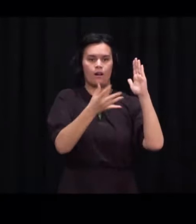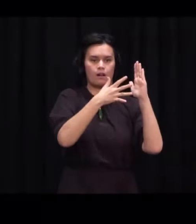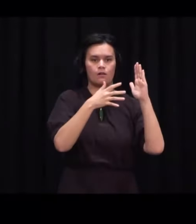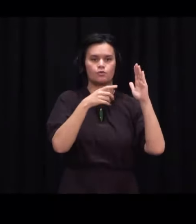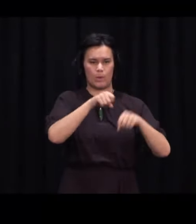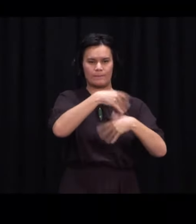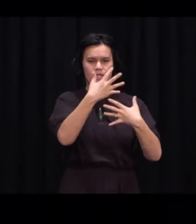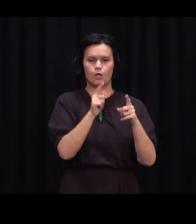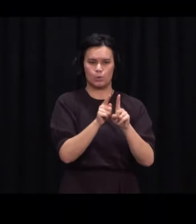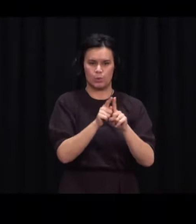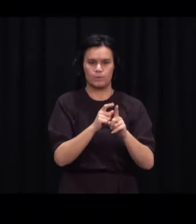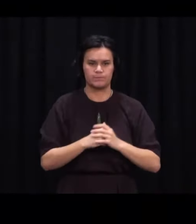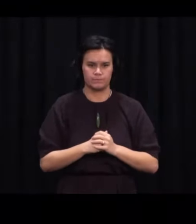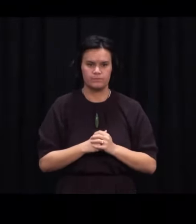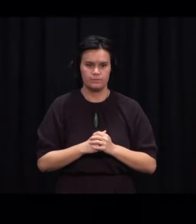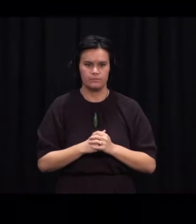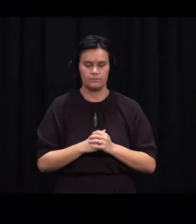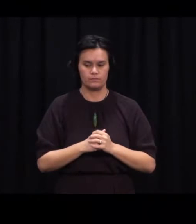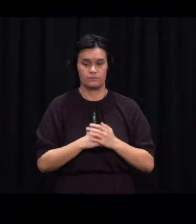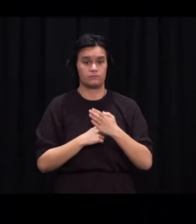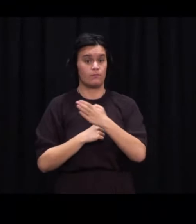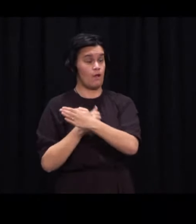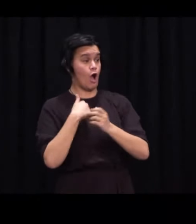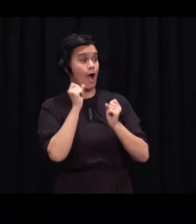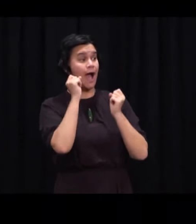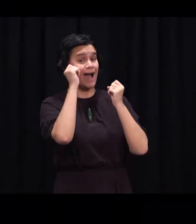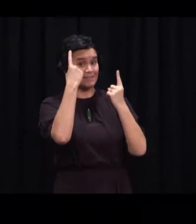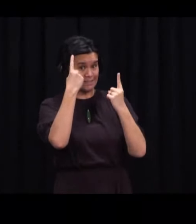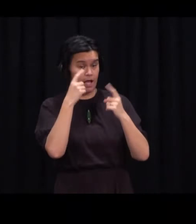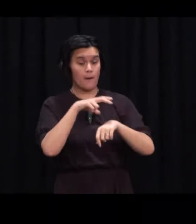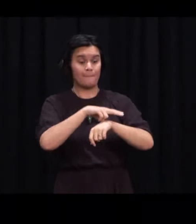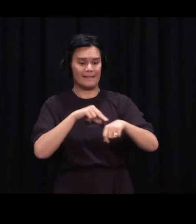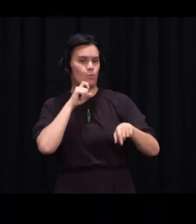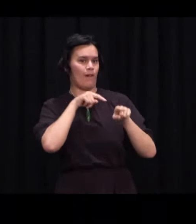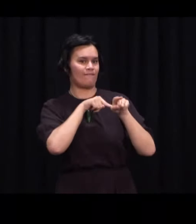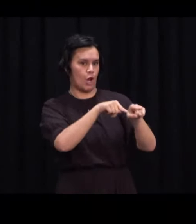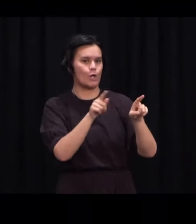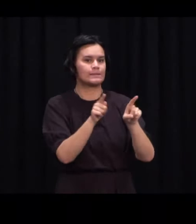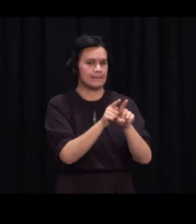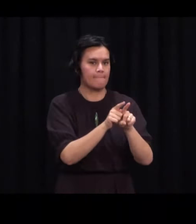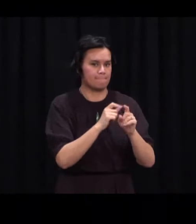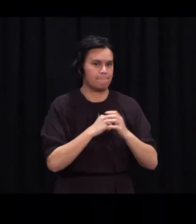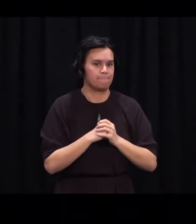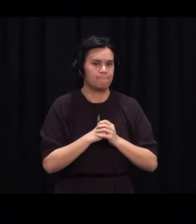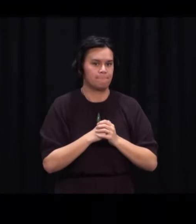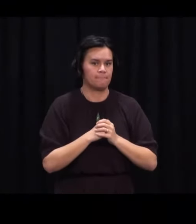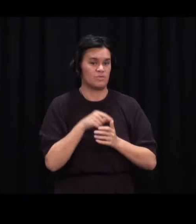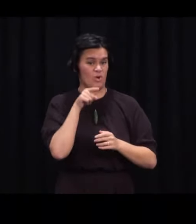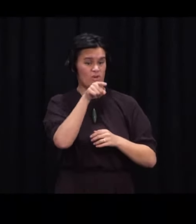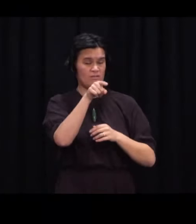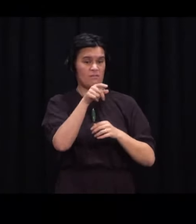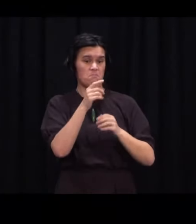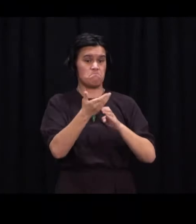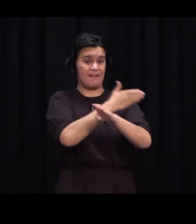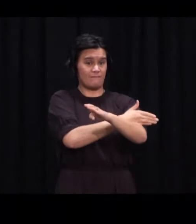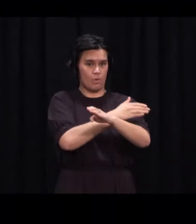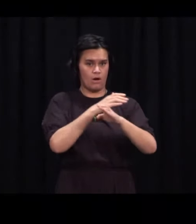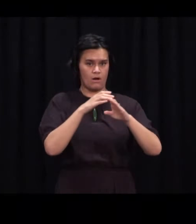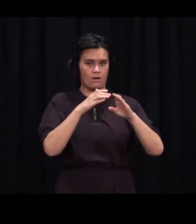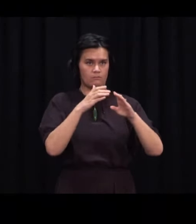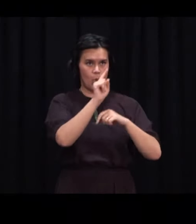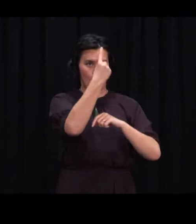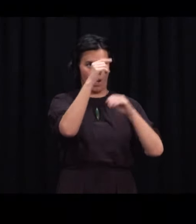my understanding is that the police will mirror that Section 70 in the way the placement of boundaries around those areas. So essentially the